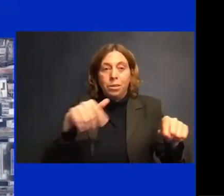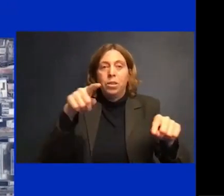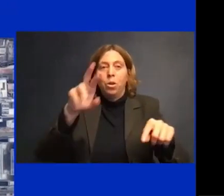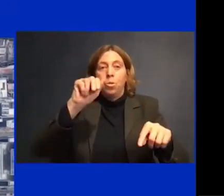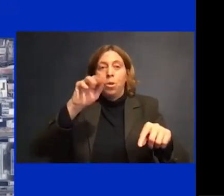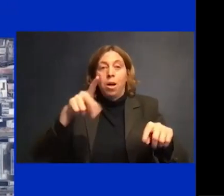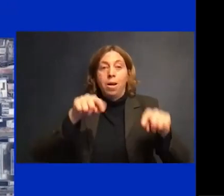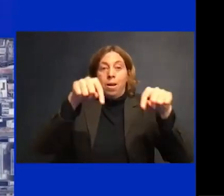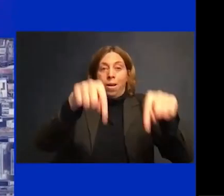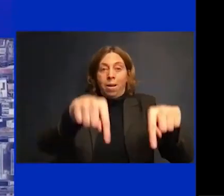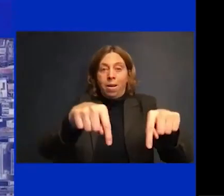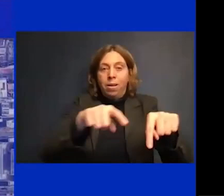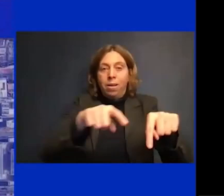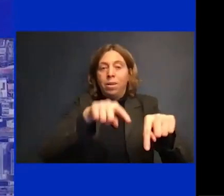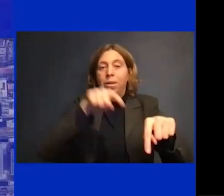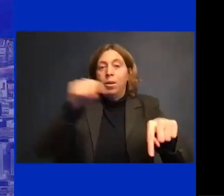Street.